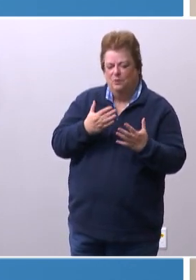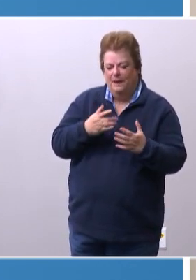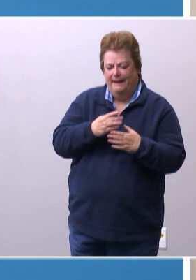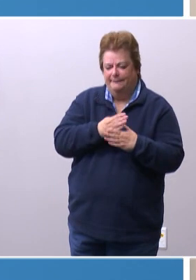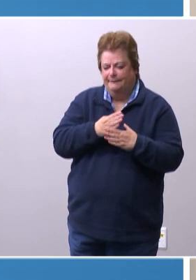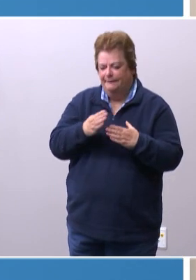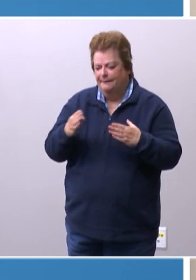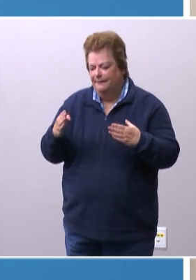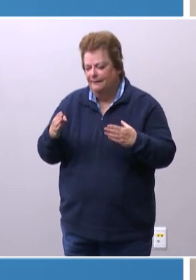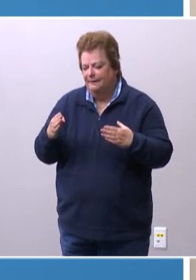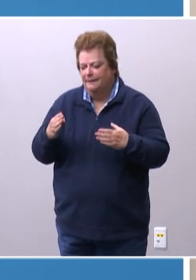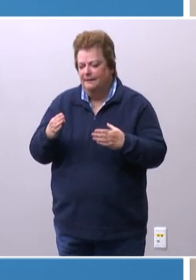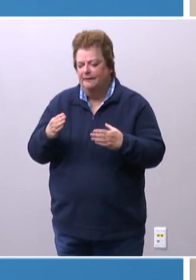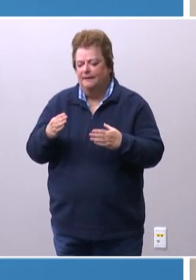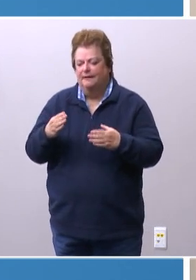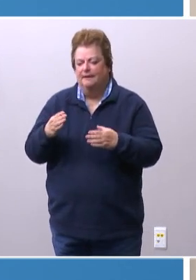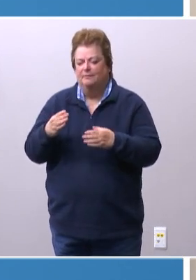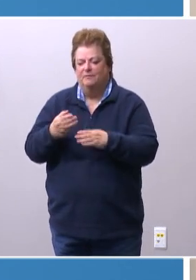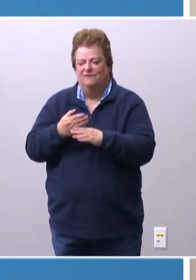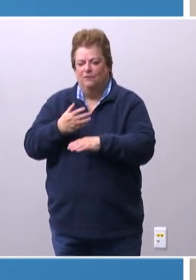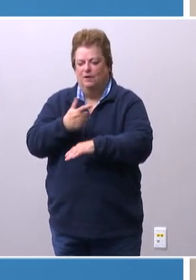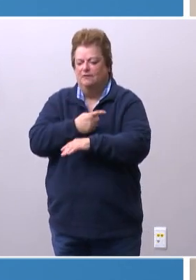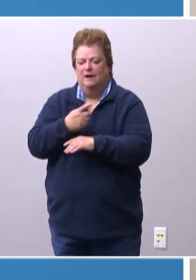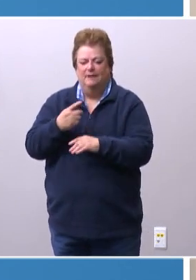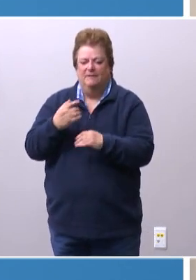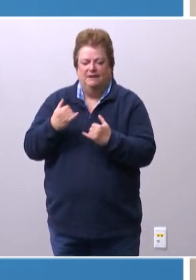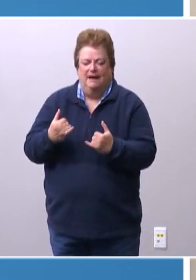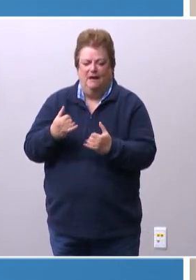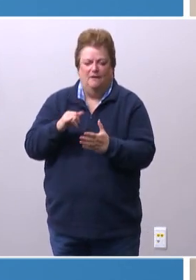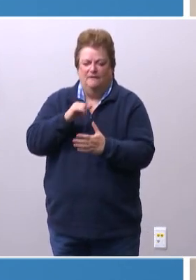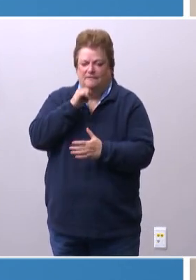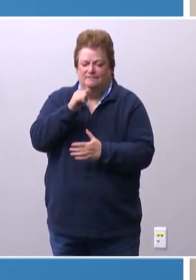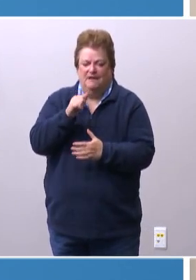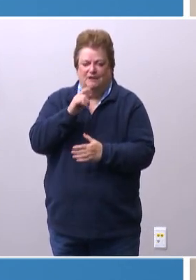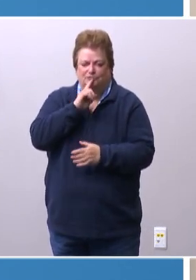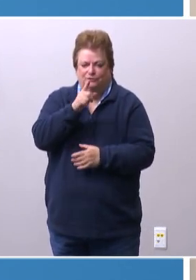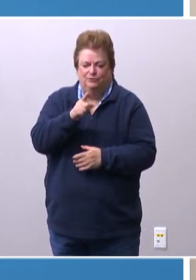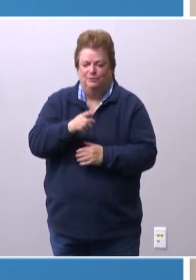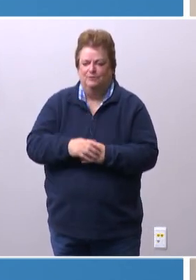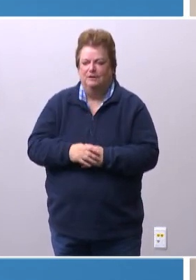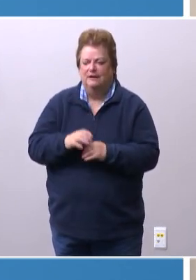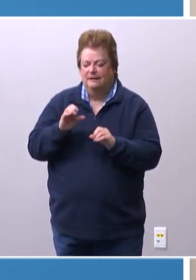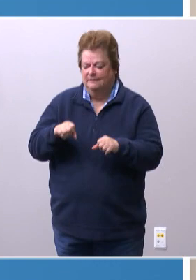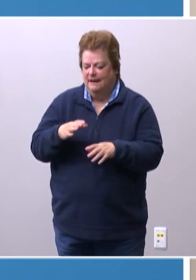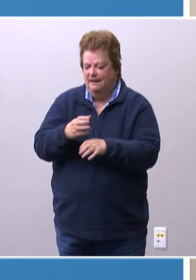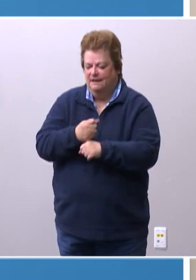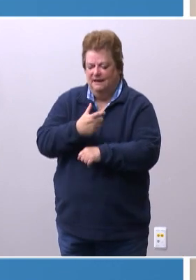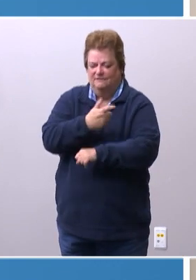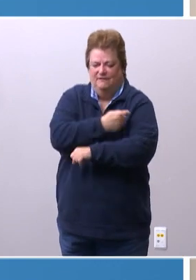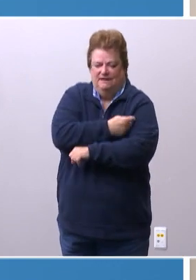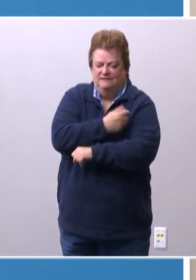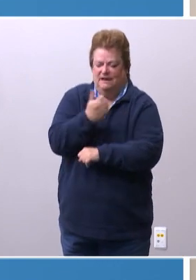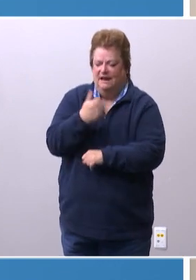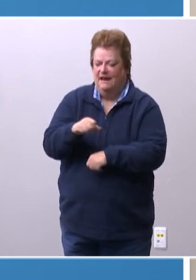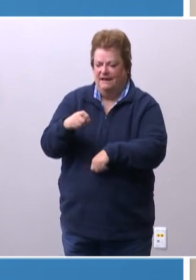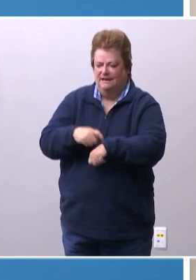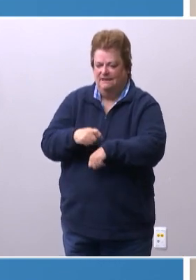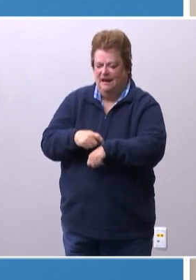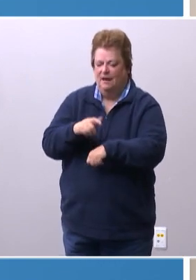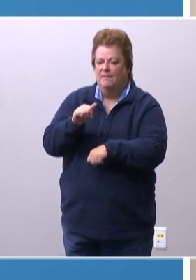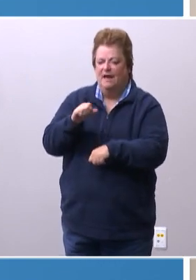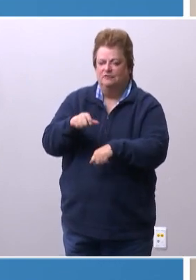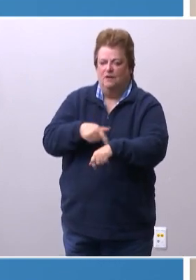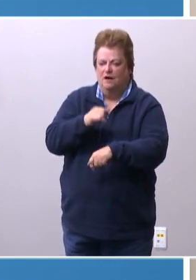COVID before you were vaccinated, and that's no longer true. So they can get a vaccine at any point as long as they're